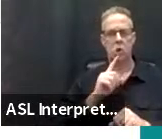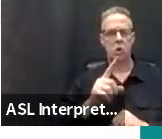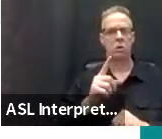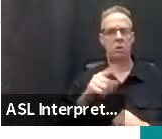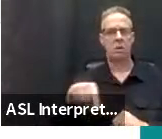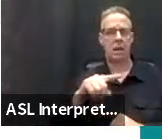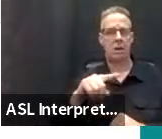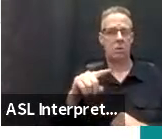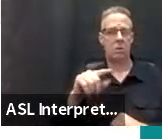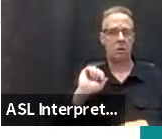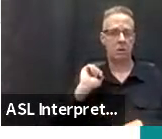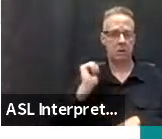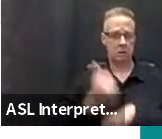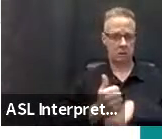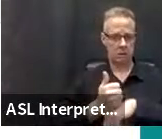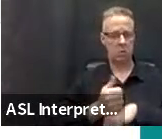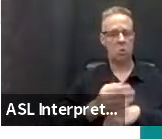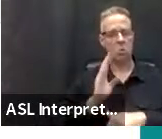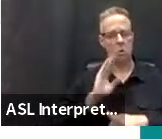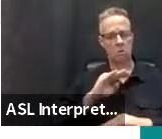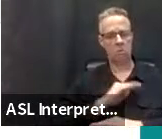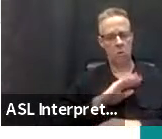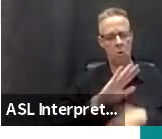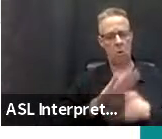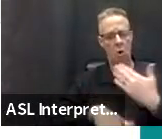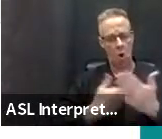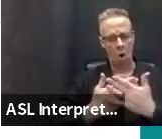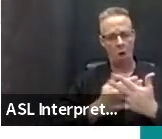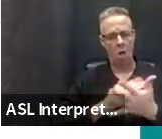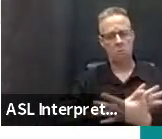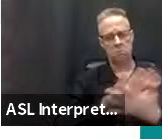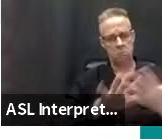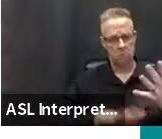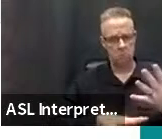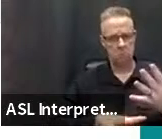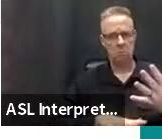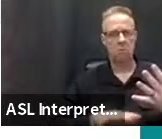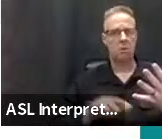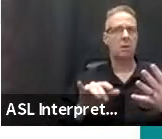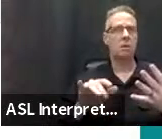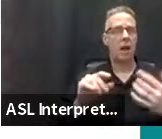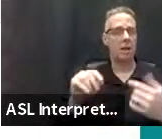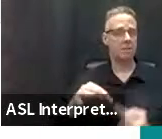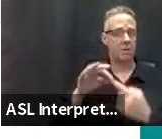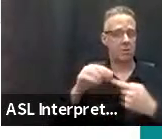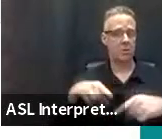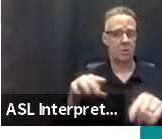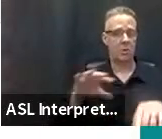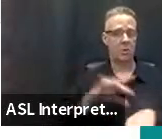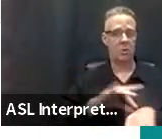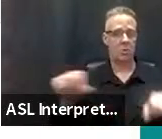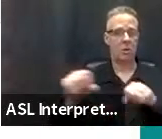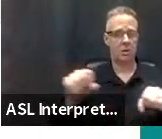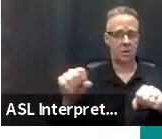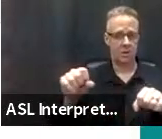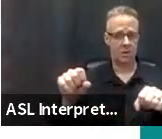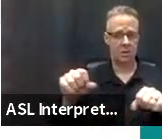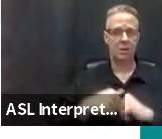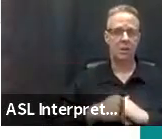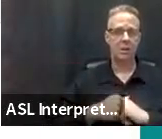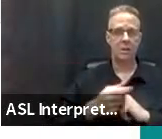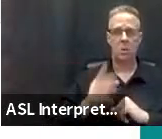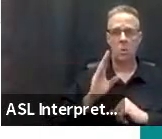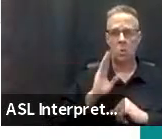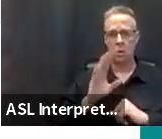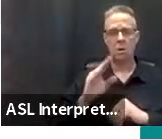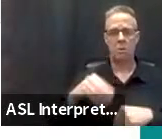we build are going to serve all of these modes in the event of an earthquake, right? They're gonna